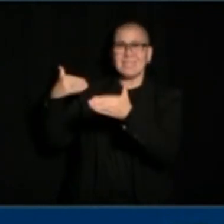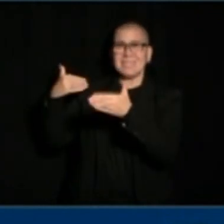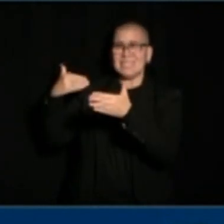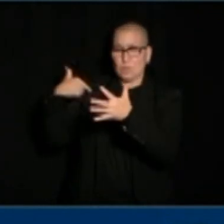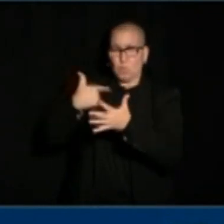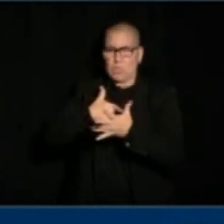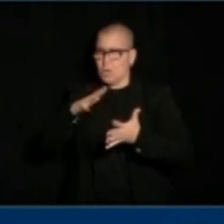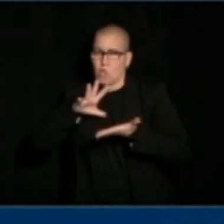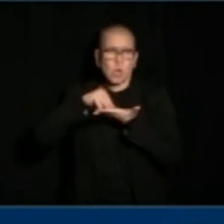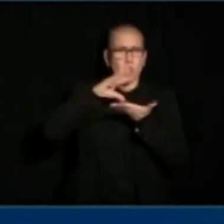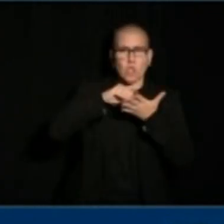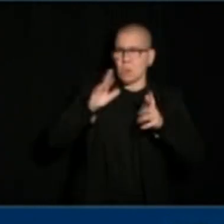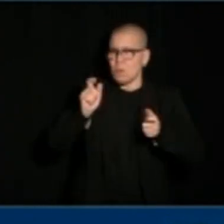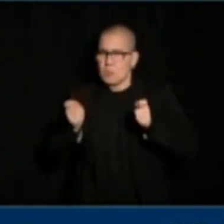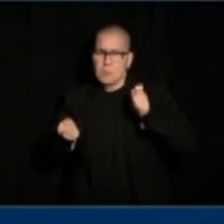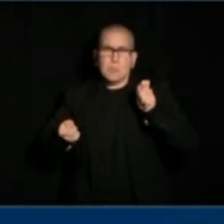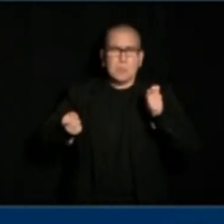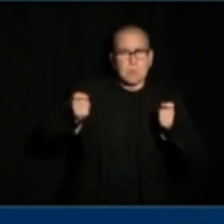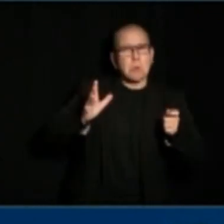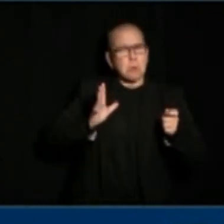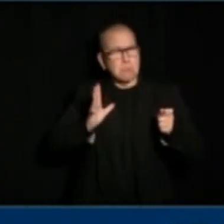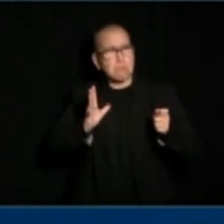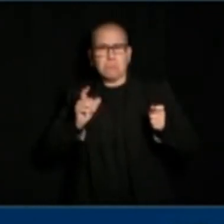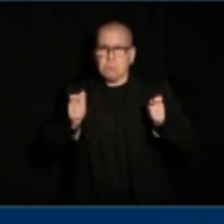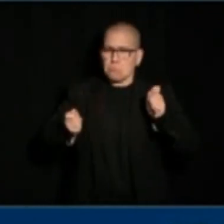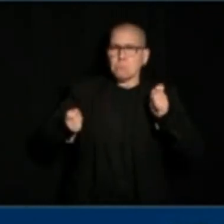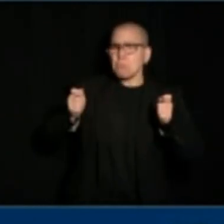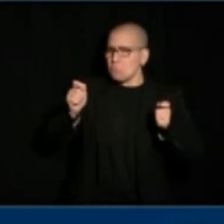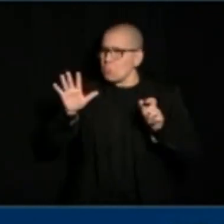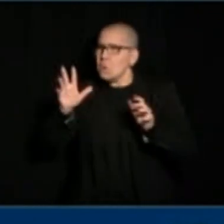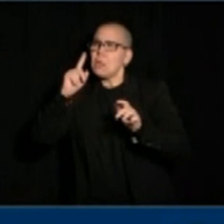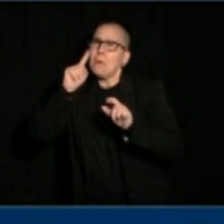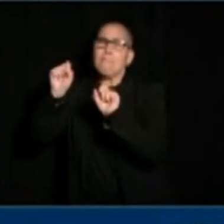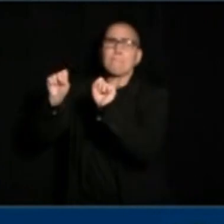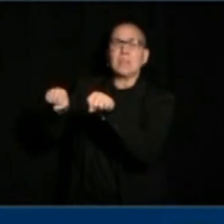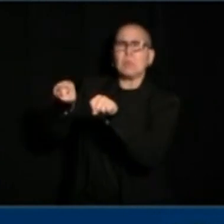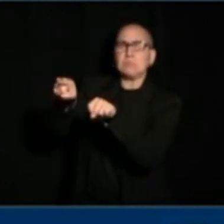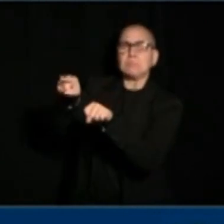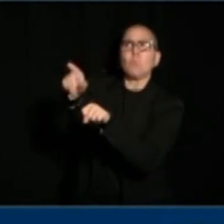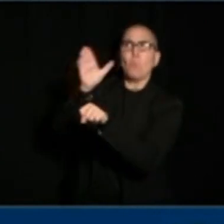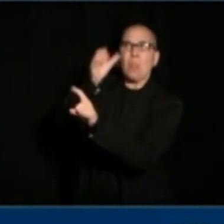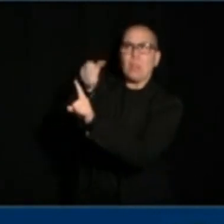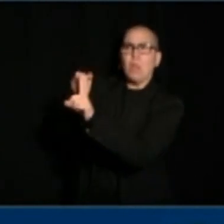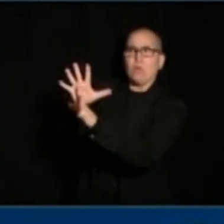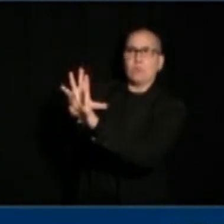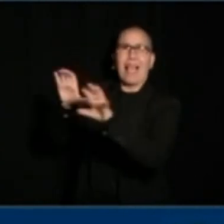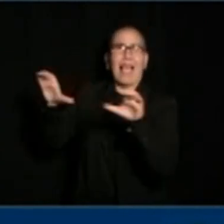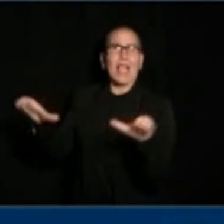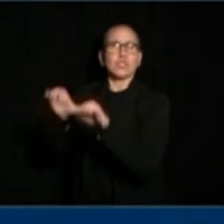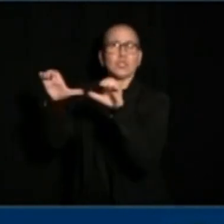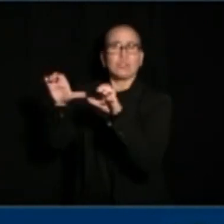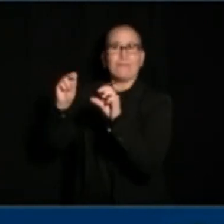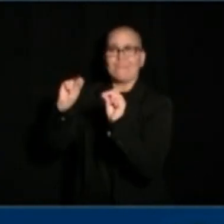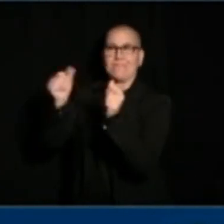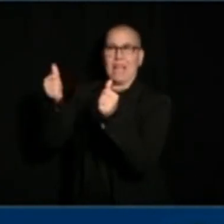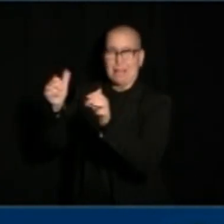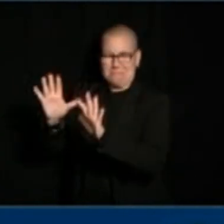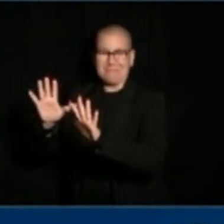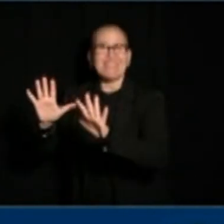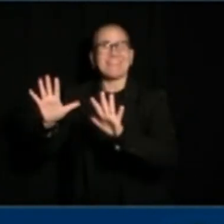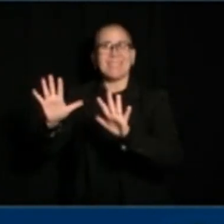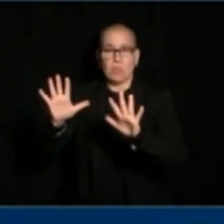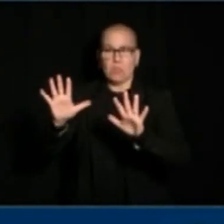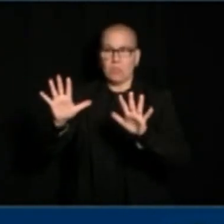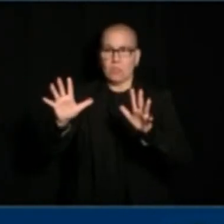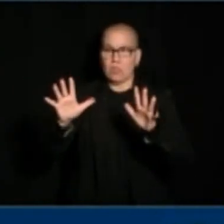but we also know, and much of this is predictable, on how we act and how this virus moves will have huge implications on the number